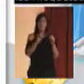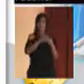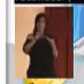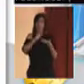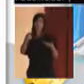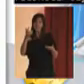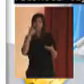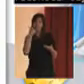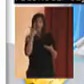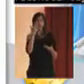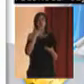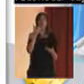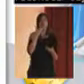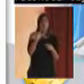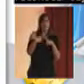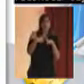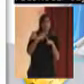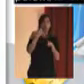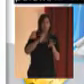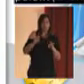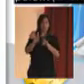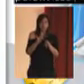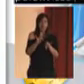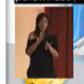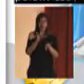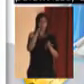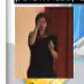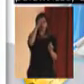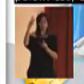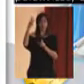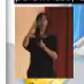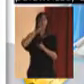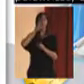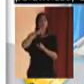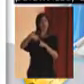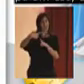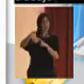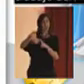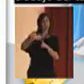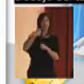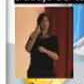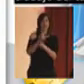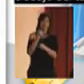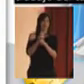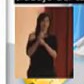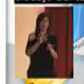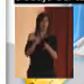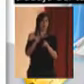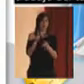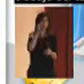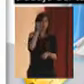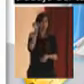to recognize objects, to know how they are, what they are like, etc. And this work with models, this touch